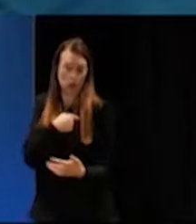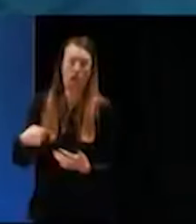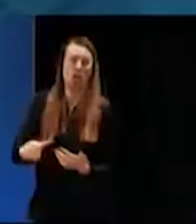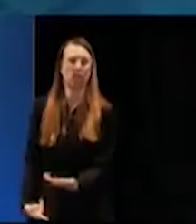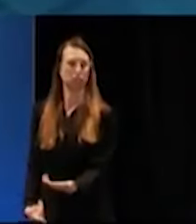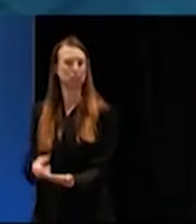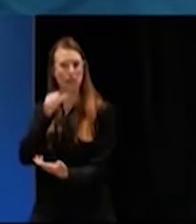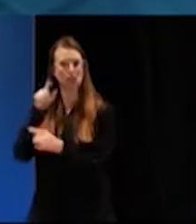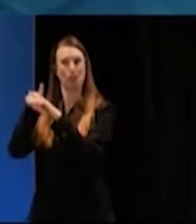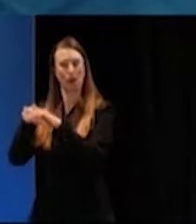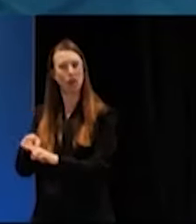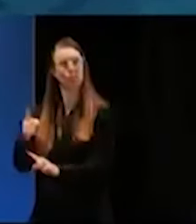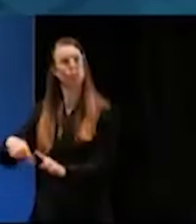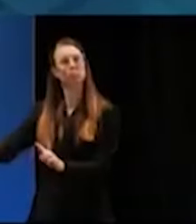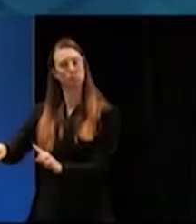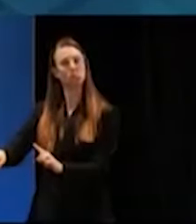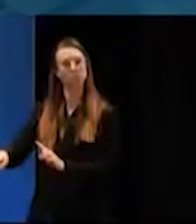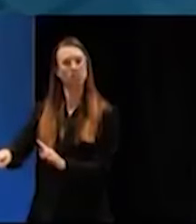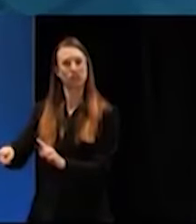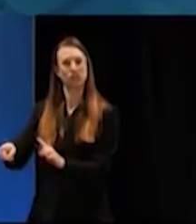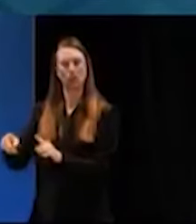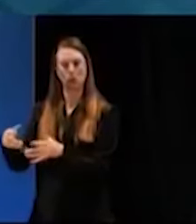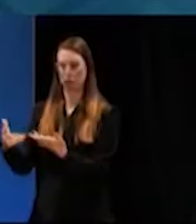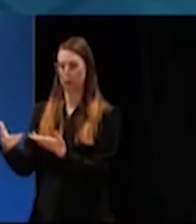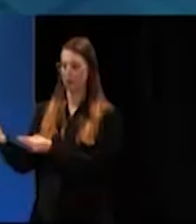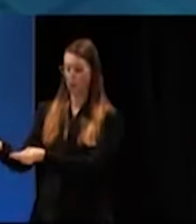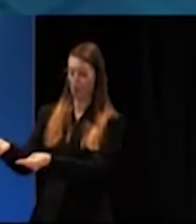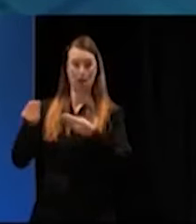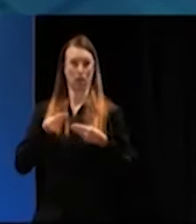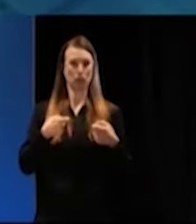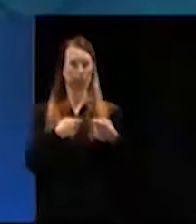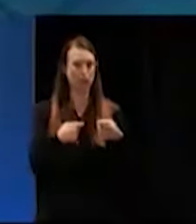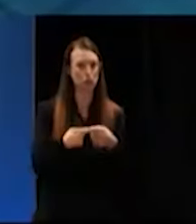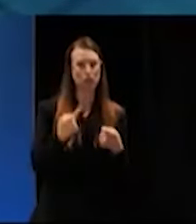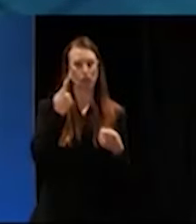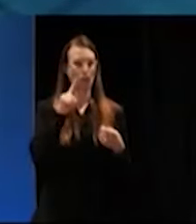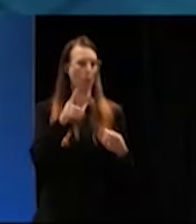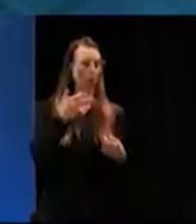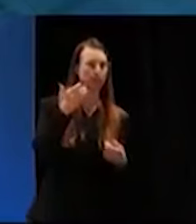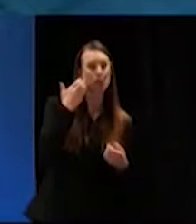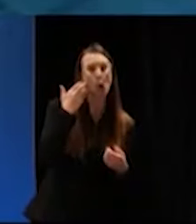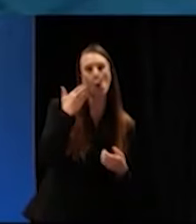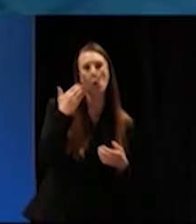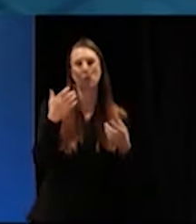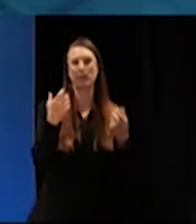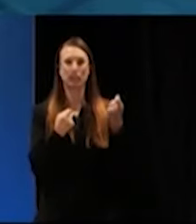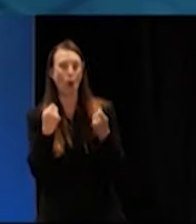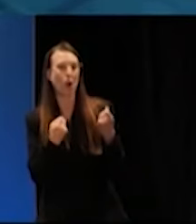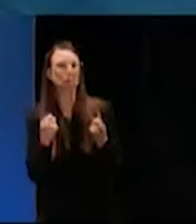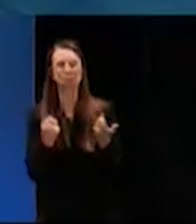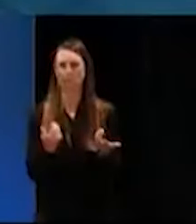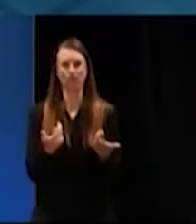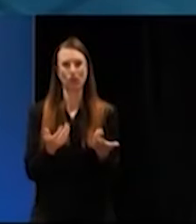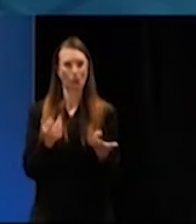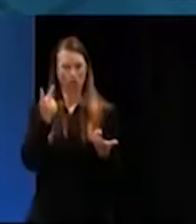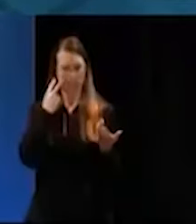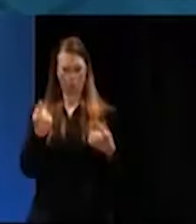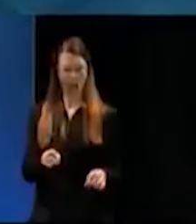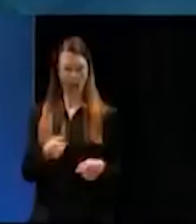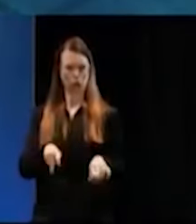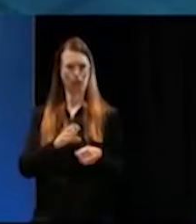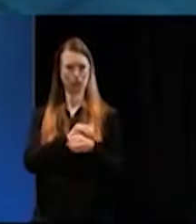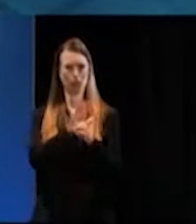to provide what powers our phones and powers our cars, because we saw what that looked like during the pandemic and the supply chain challenges. I want